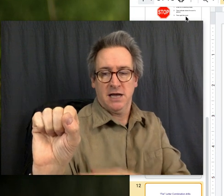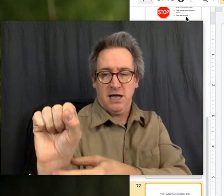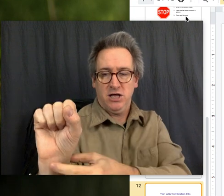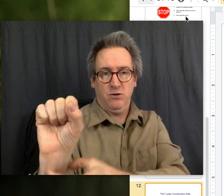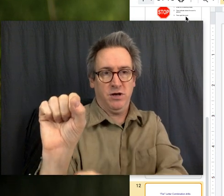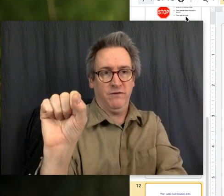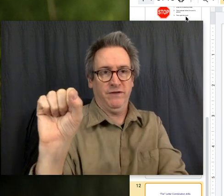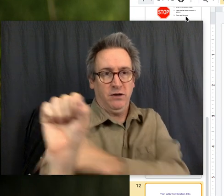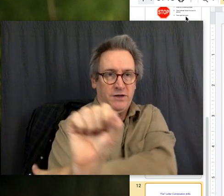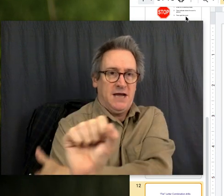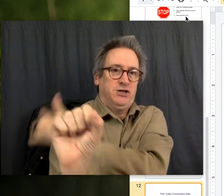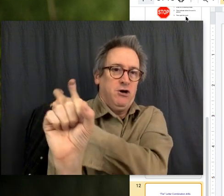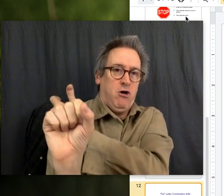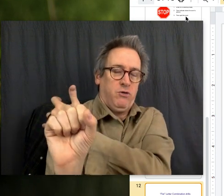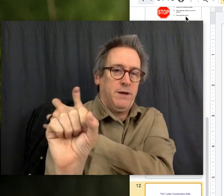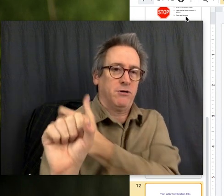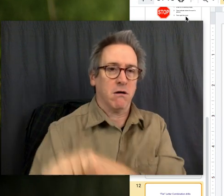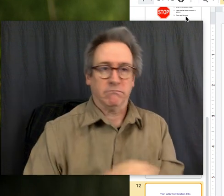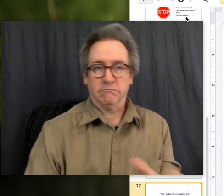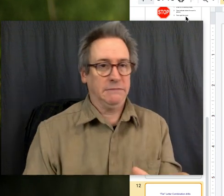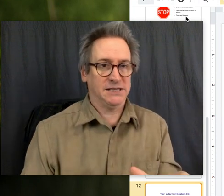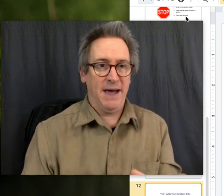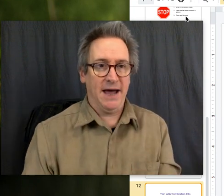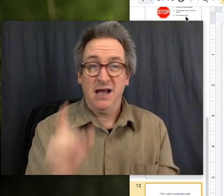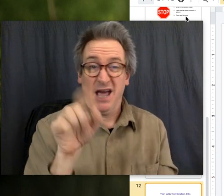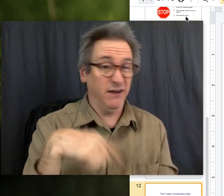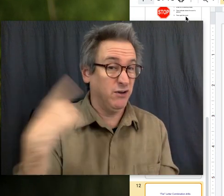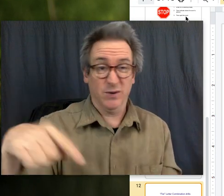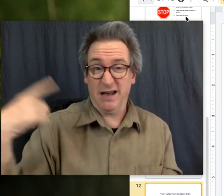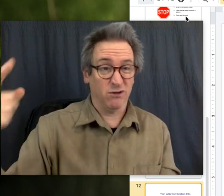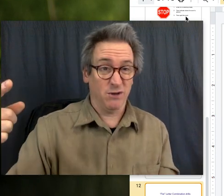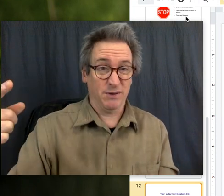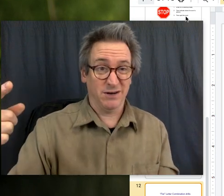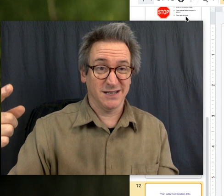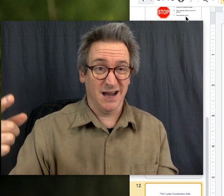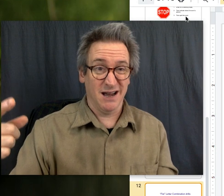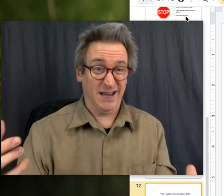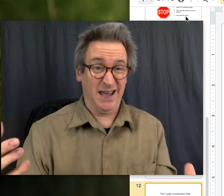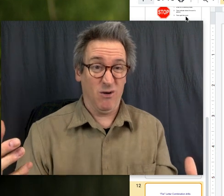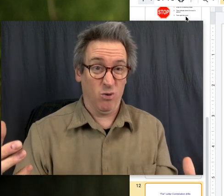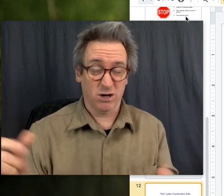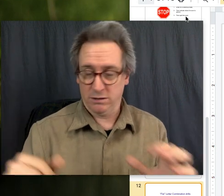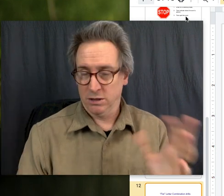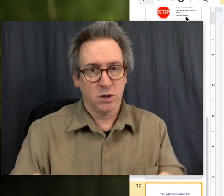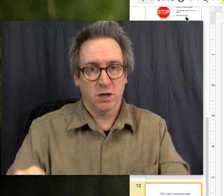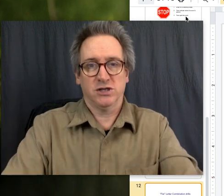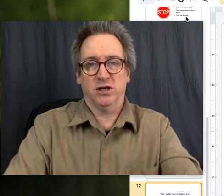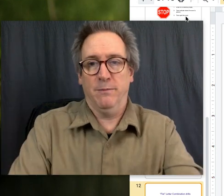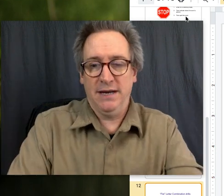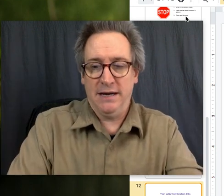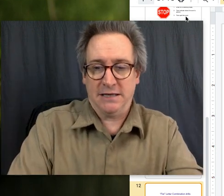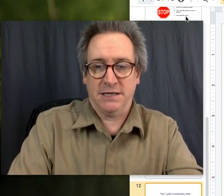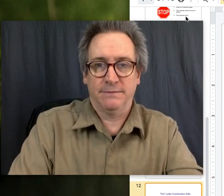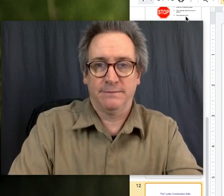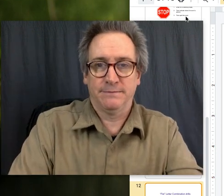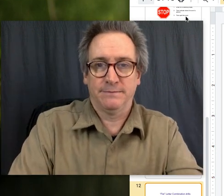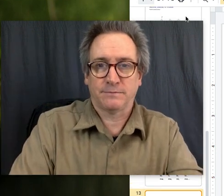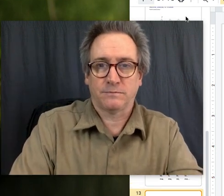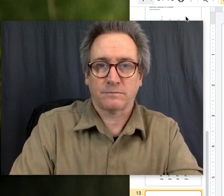this, you can feel the tension all the way up your arm. That's bad. And if you're doing that for long periods of time, like at work, it's going to be